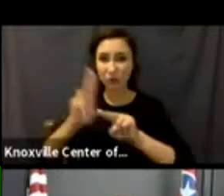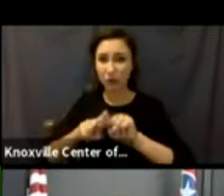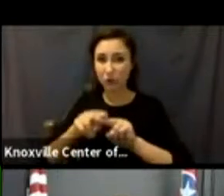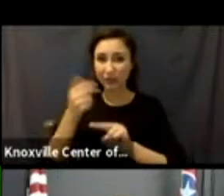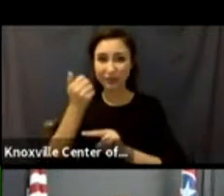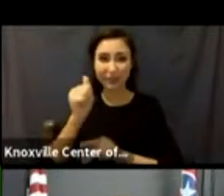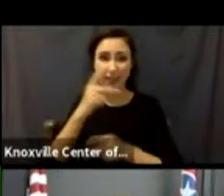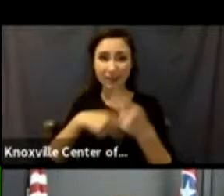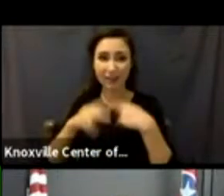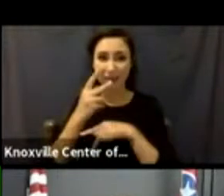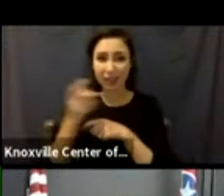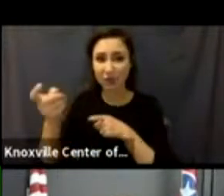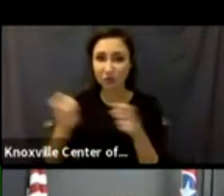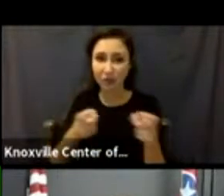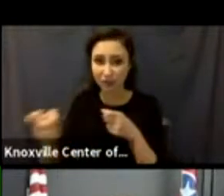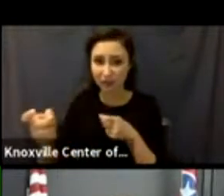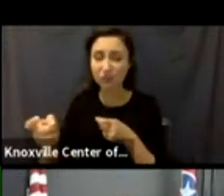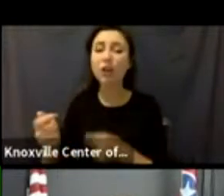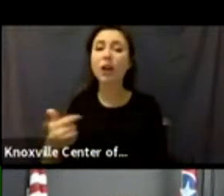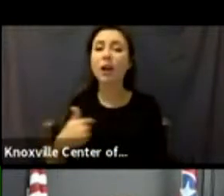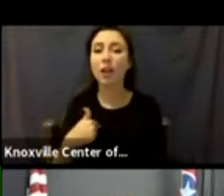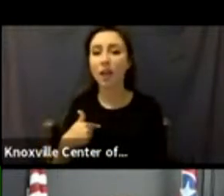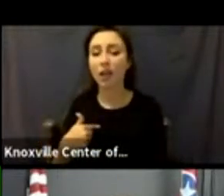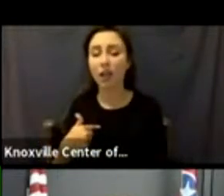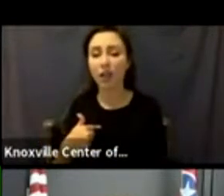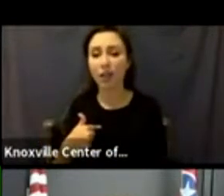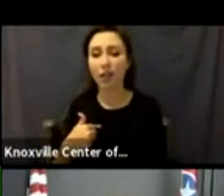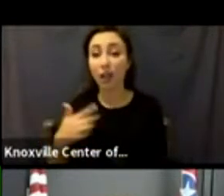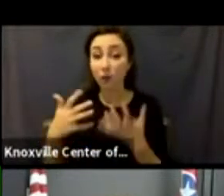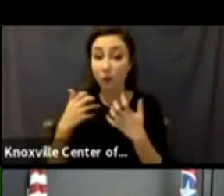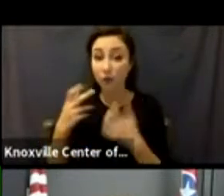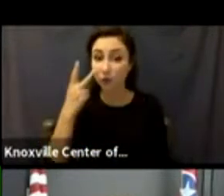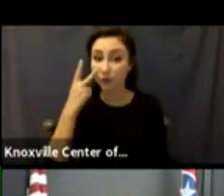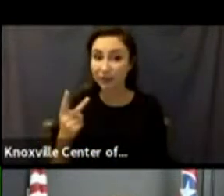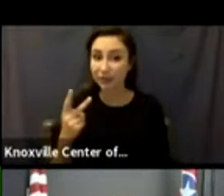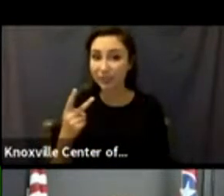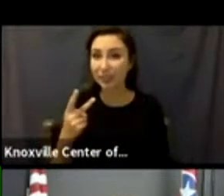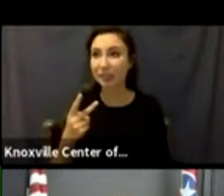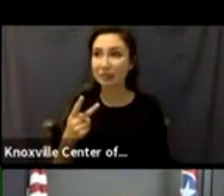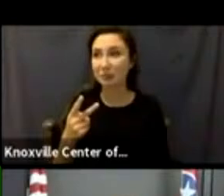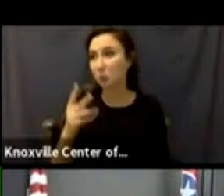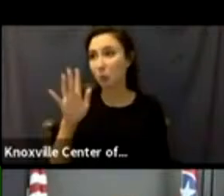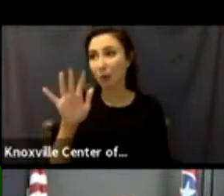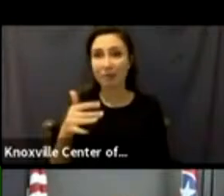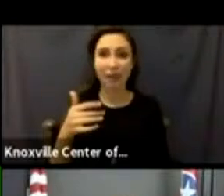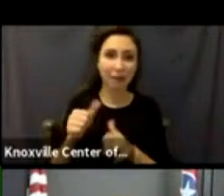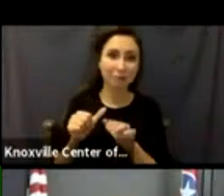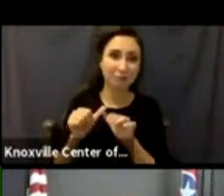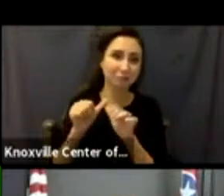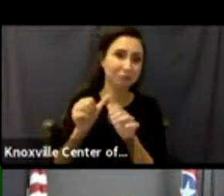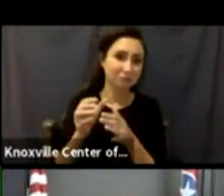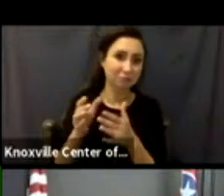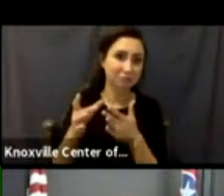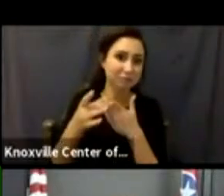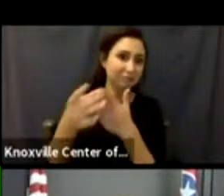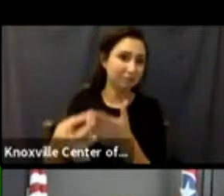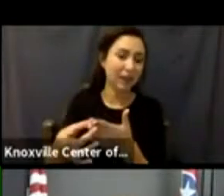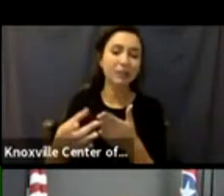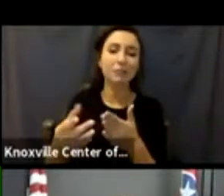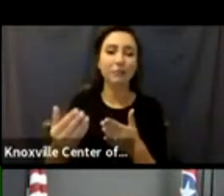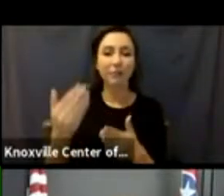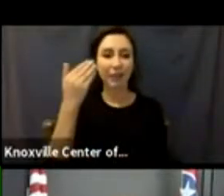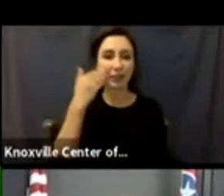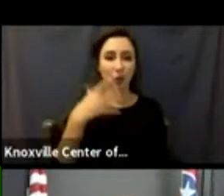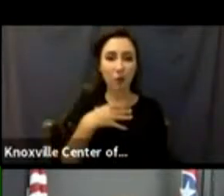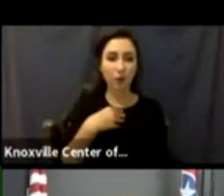sort of regulation, because I kind of want to see where that heads. But on the other hand, and knowing what the White House